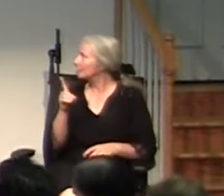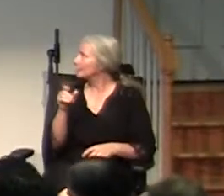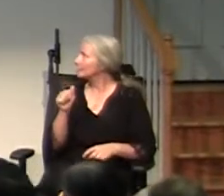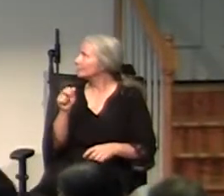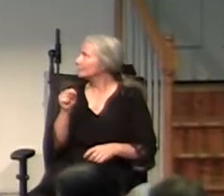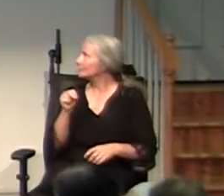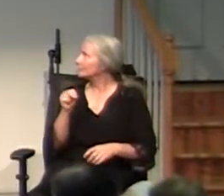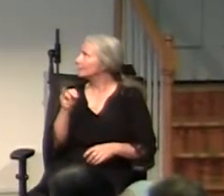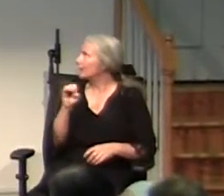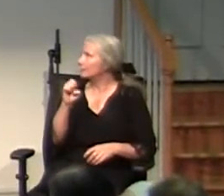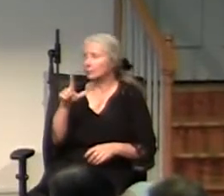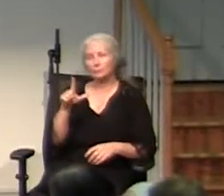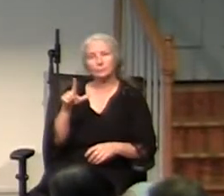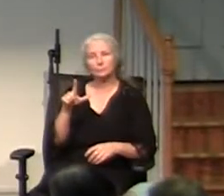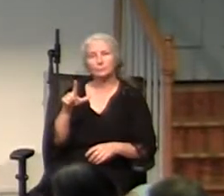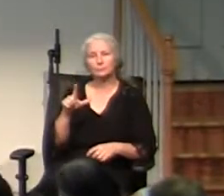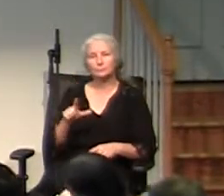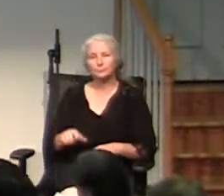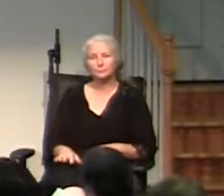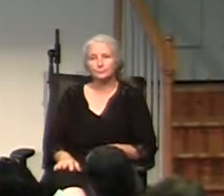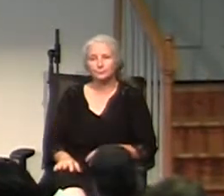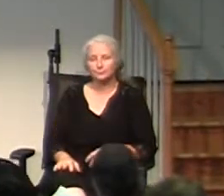chapter.